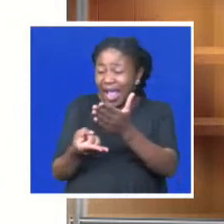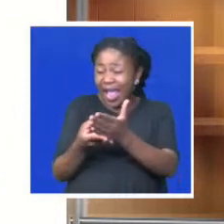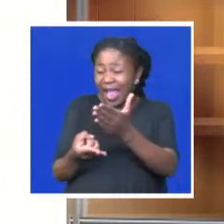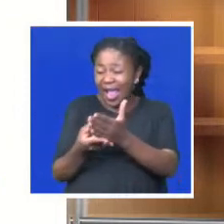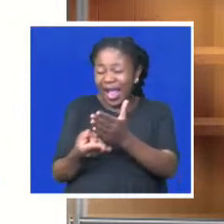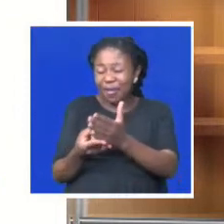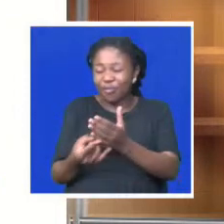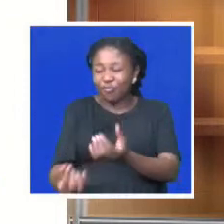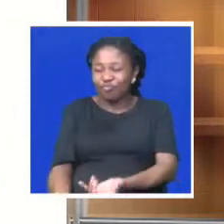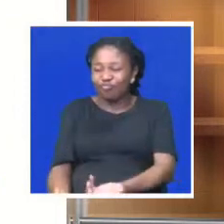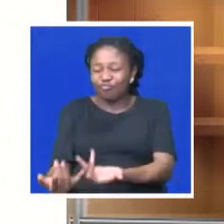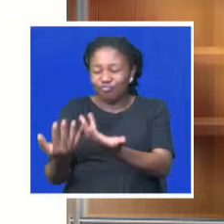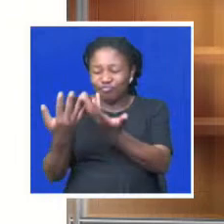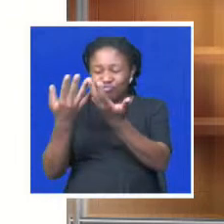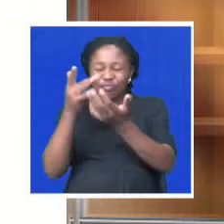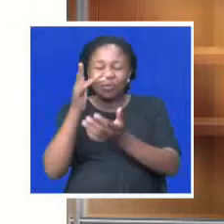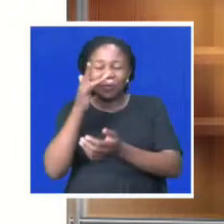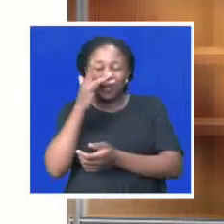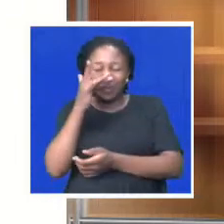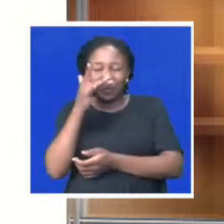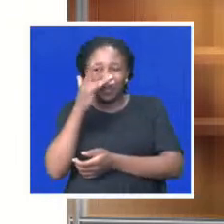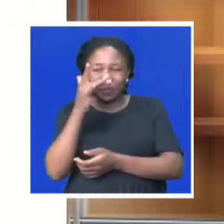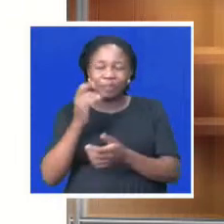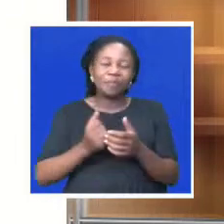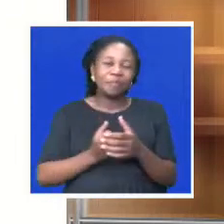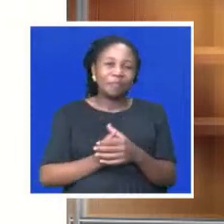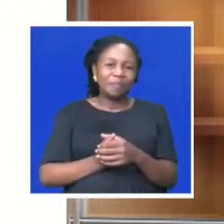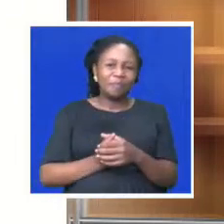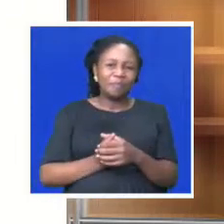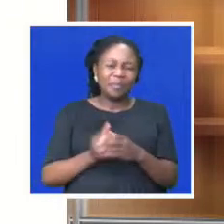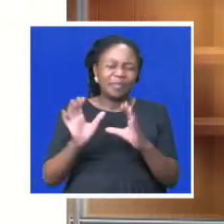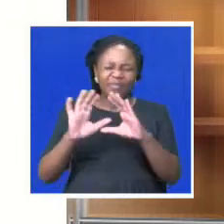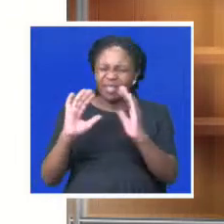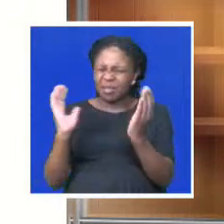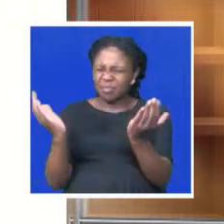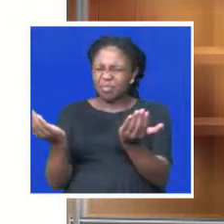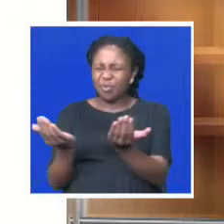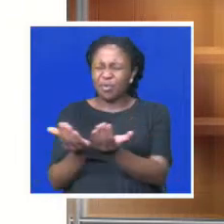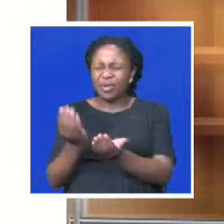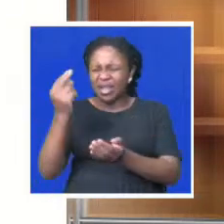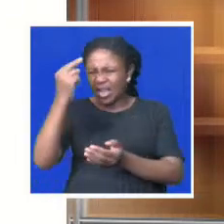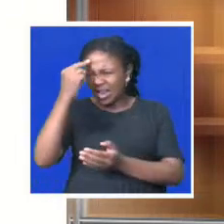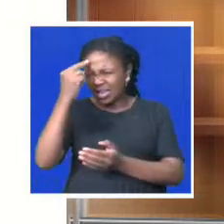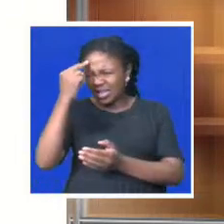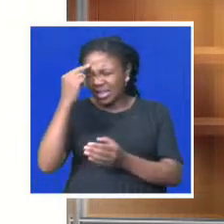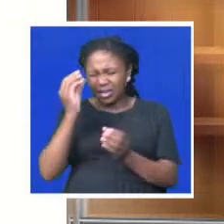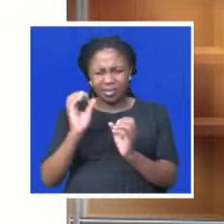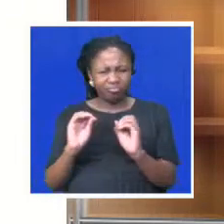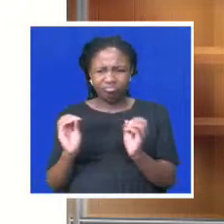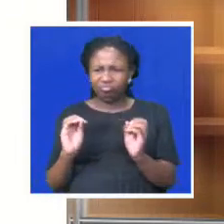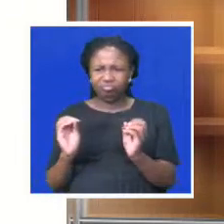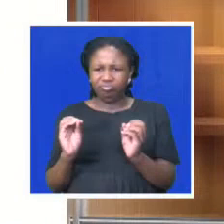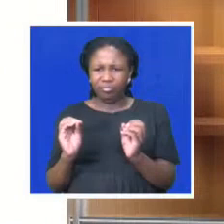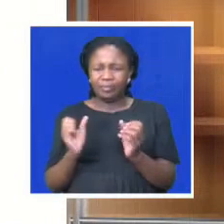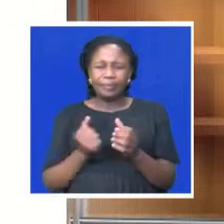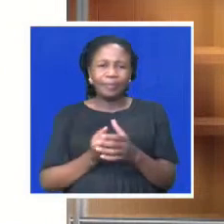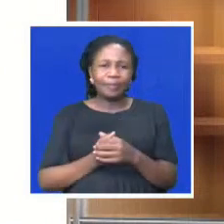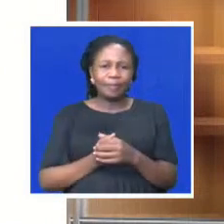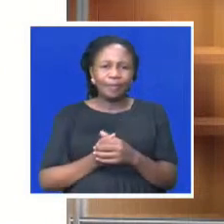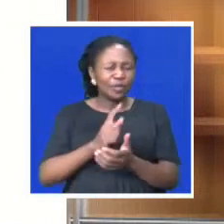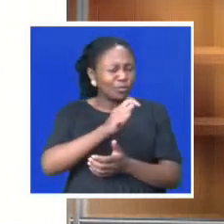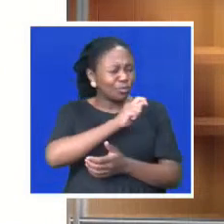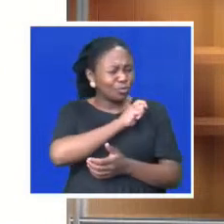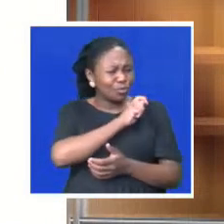understand, but decided to wait for the morning. Sure enough, there were flowers growing only on